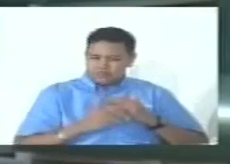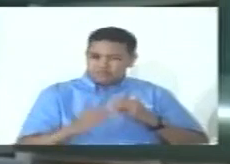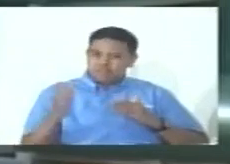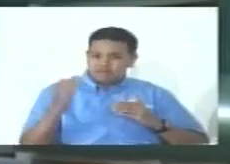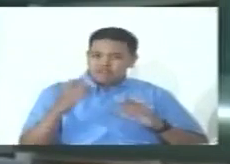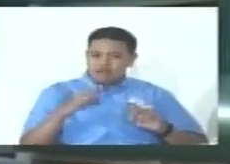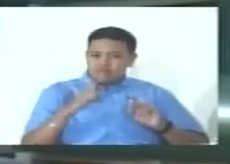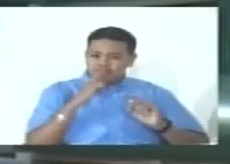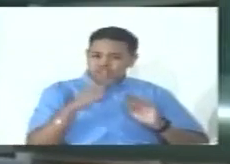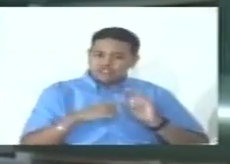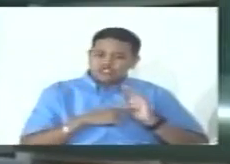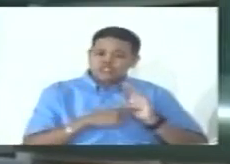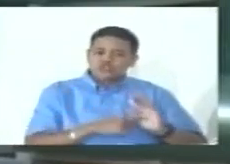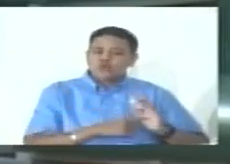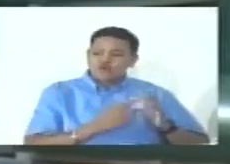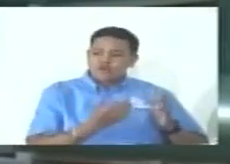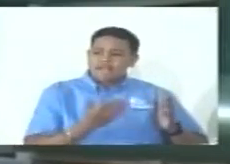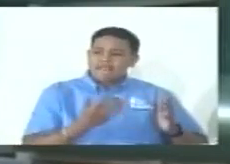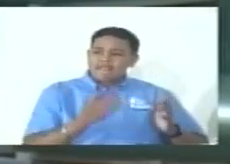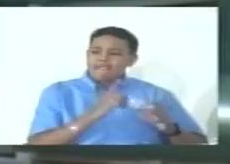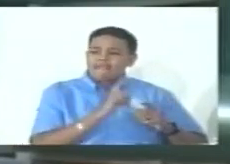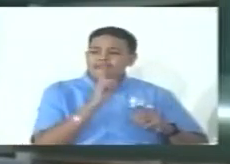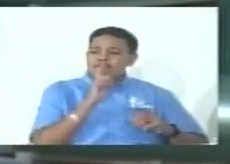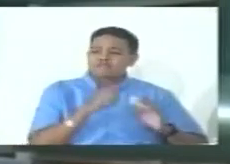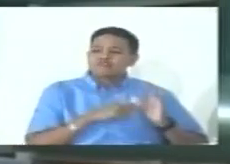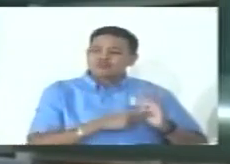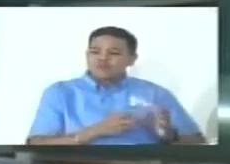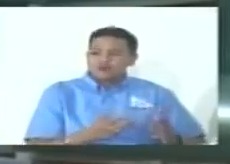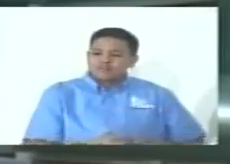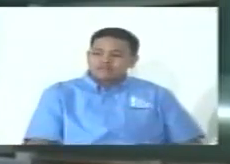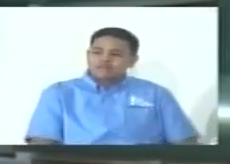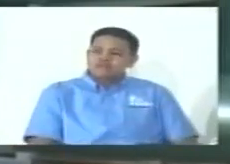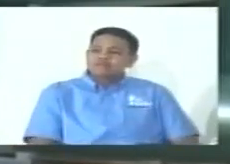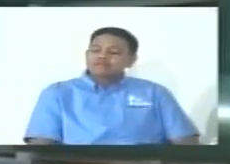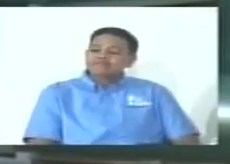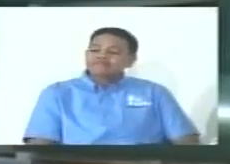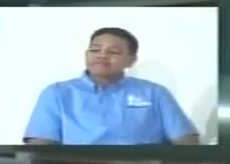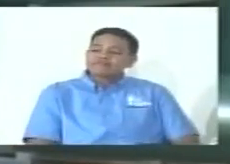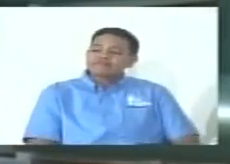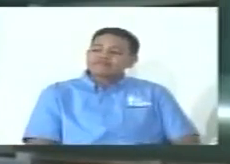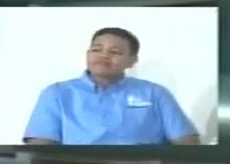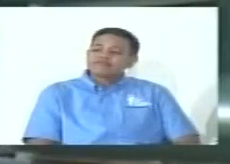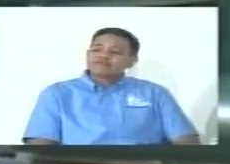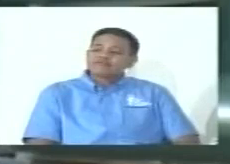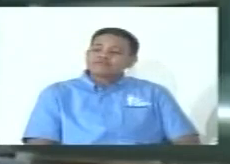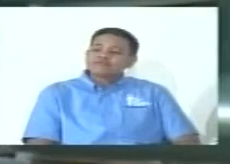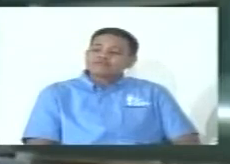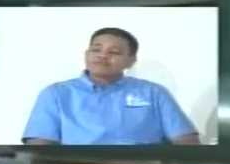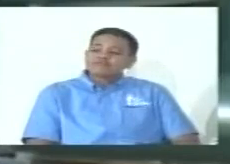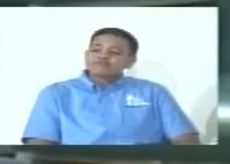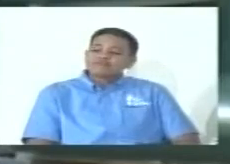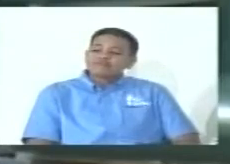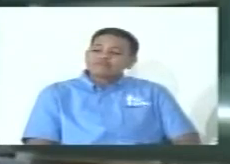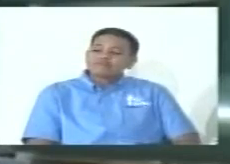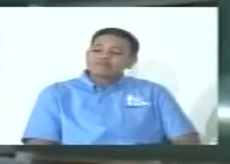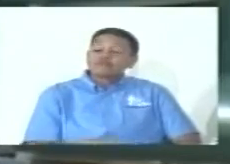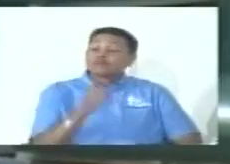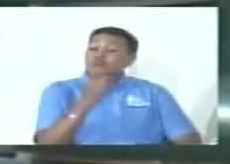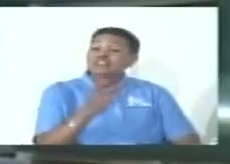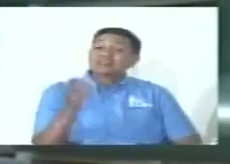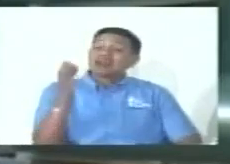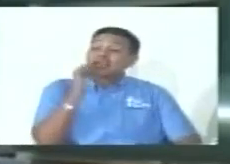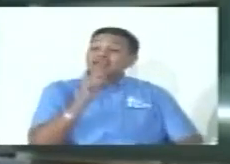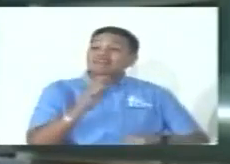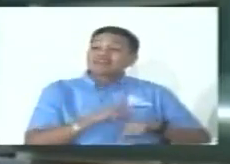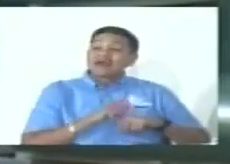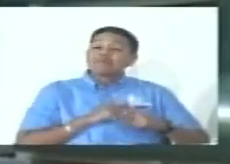he demonstrated and displayed. And one of the things, every time